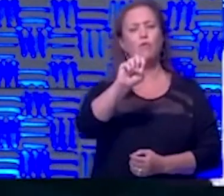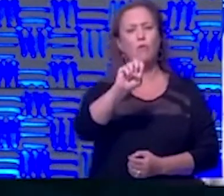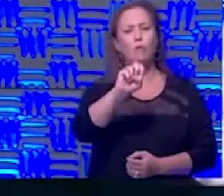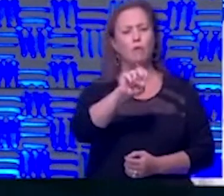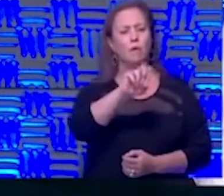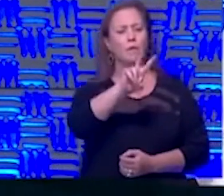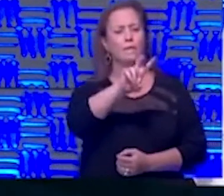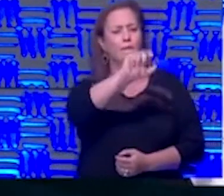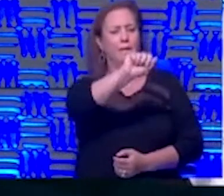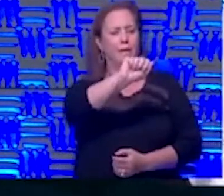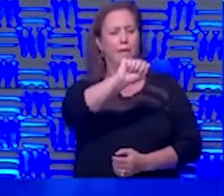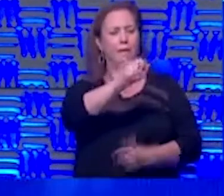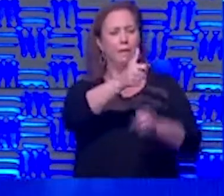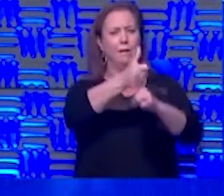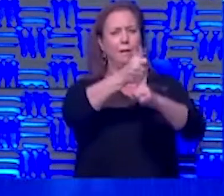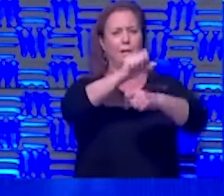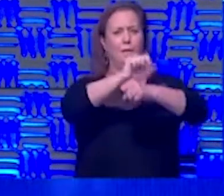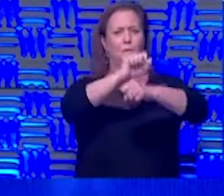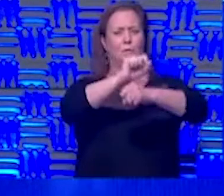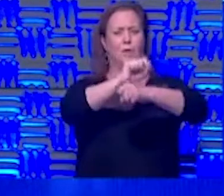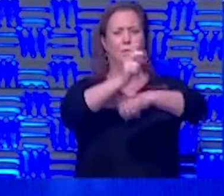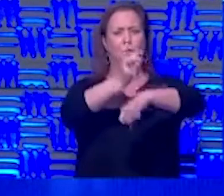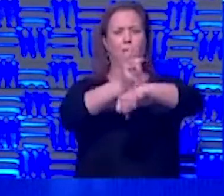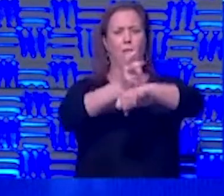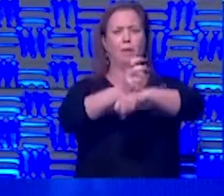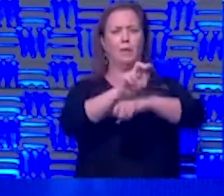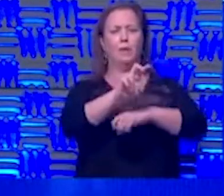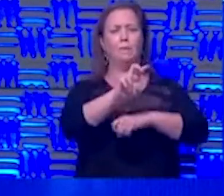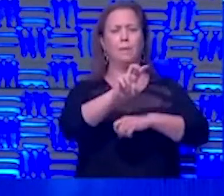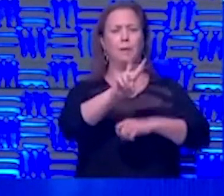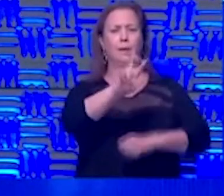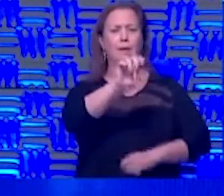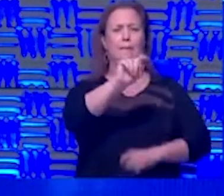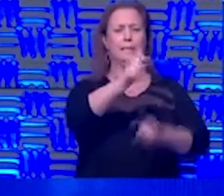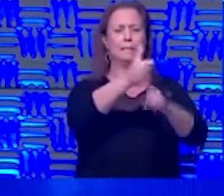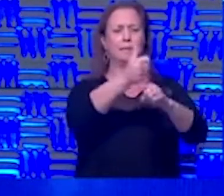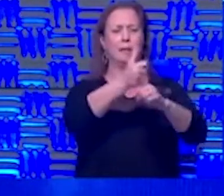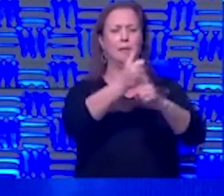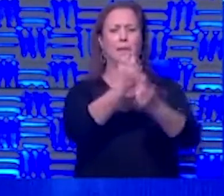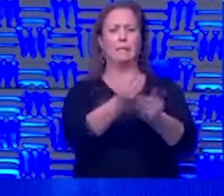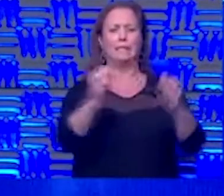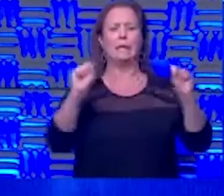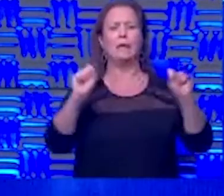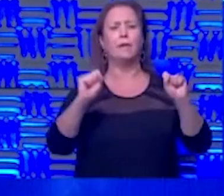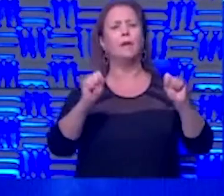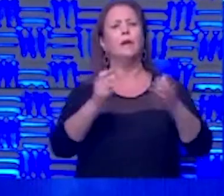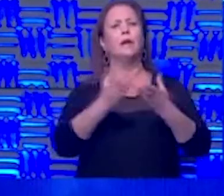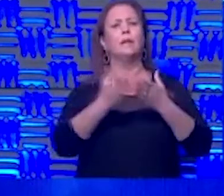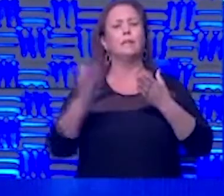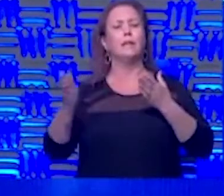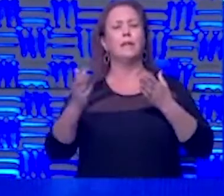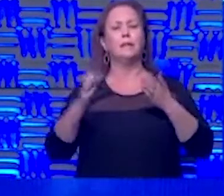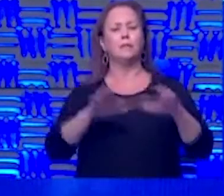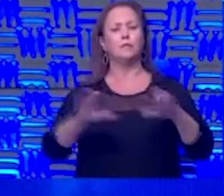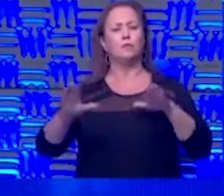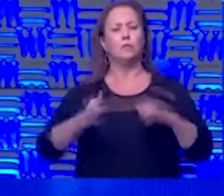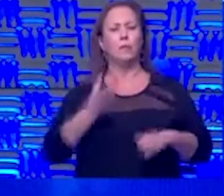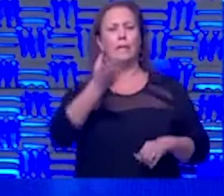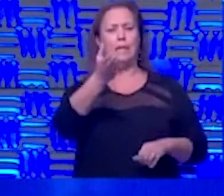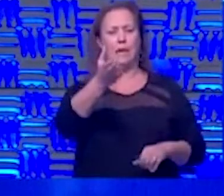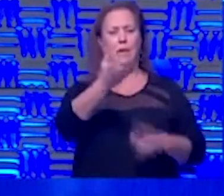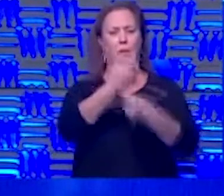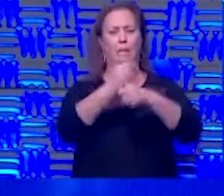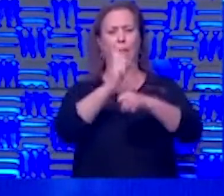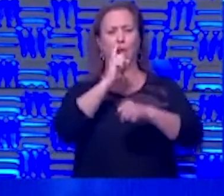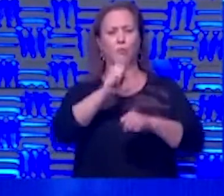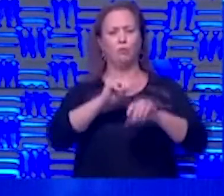Veterans Administration has worked hard to keep veterans safe within the VA hospitals. What are some of the things that have been done there to make